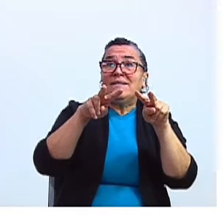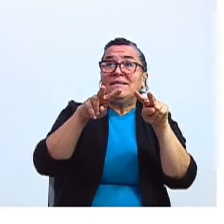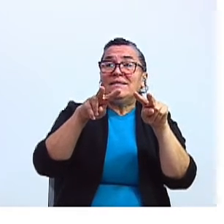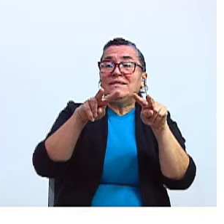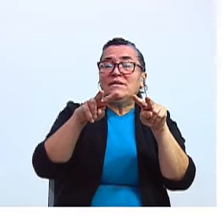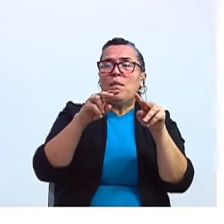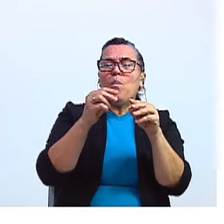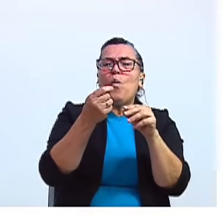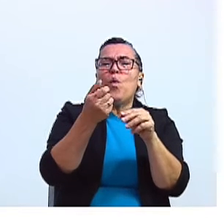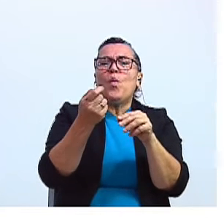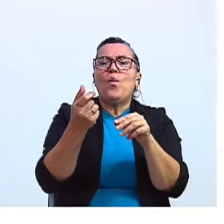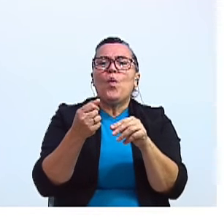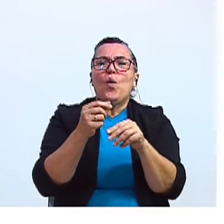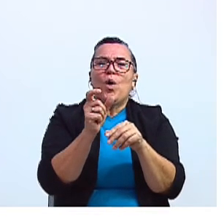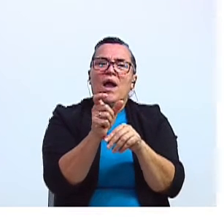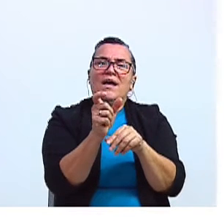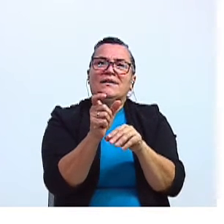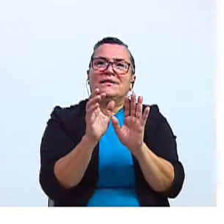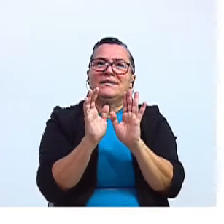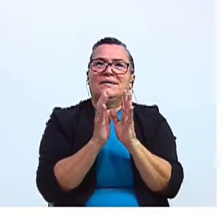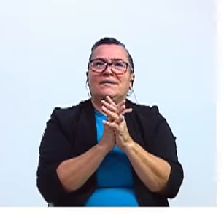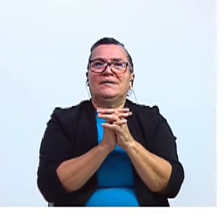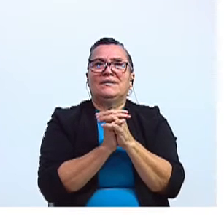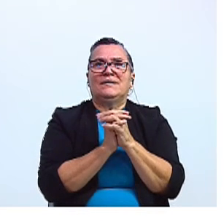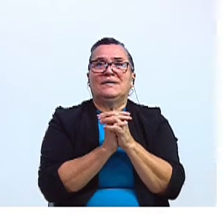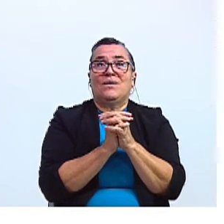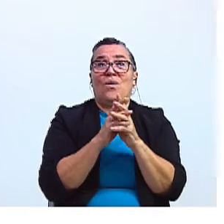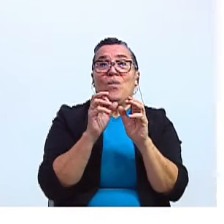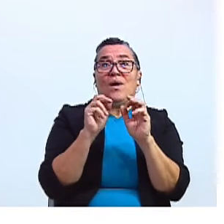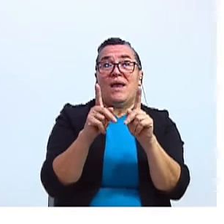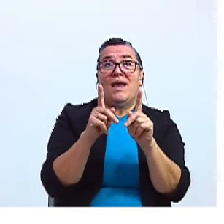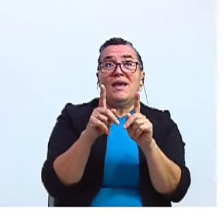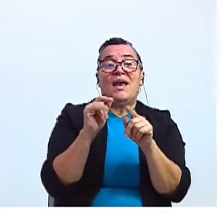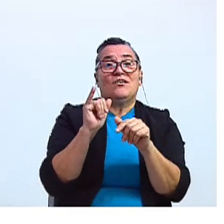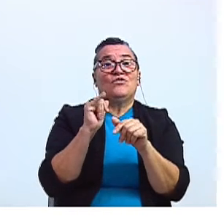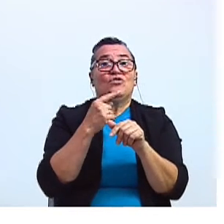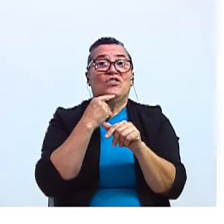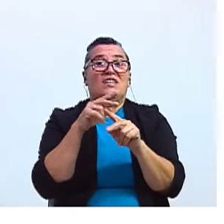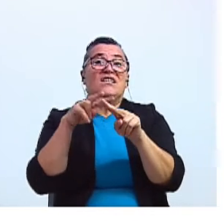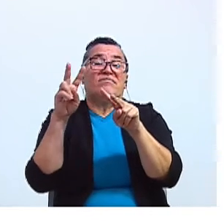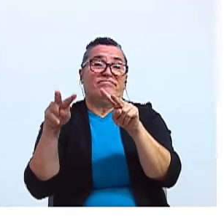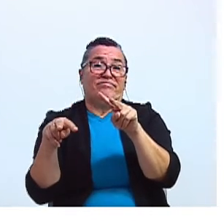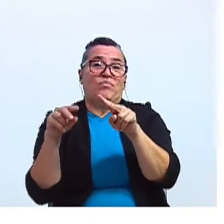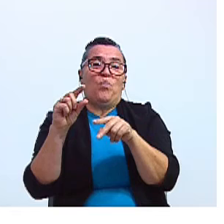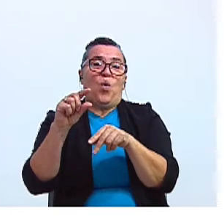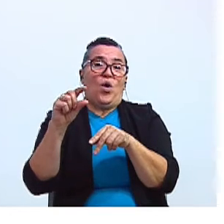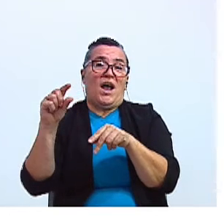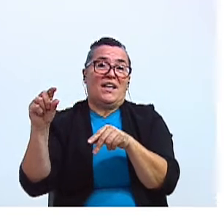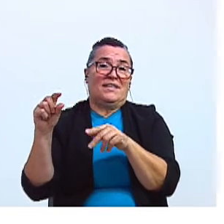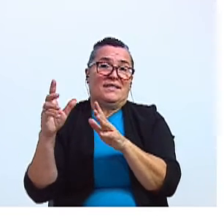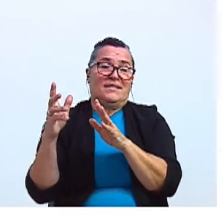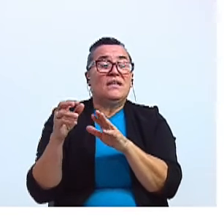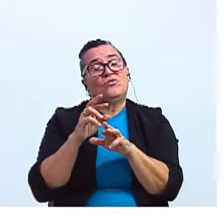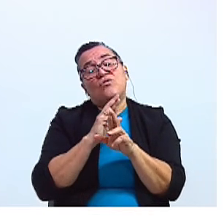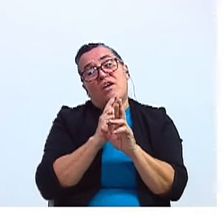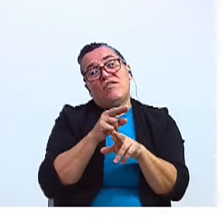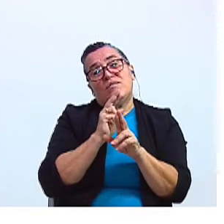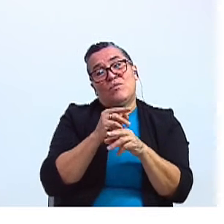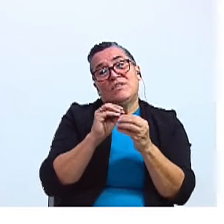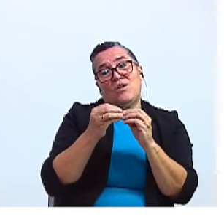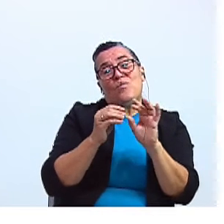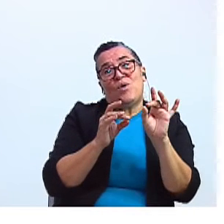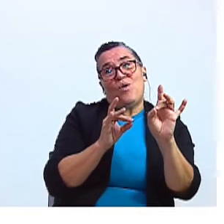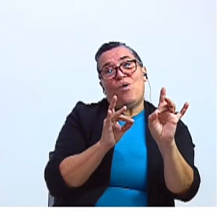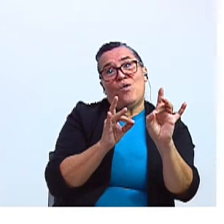very few units. Okay, this is one disadvantage. So This is answering question number